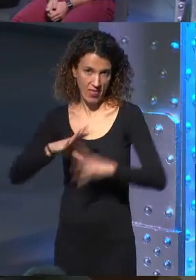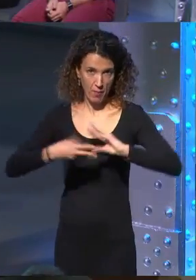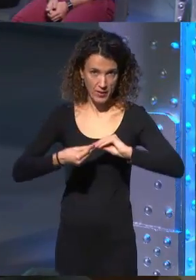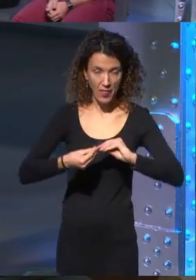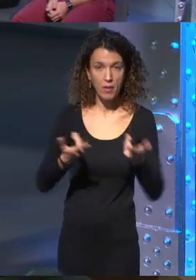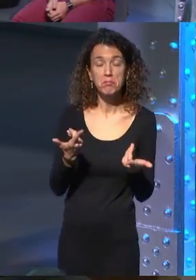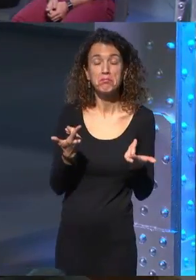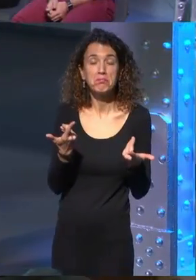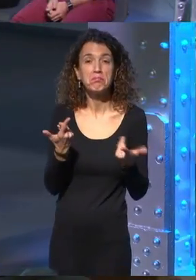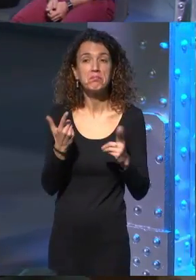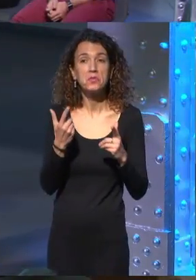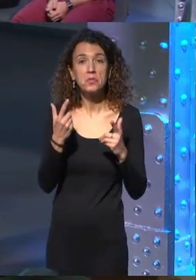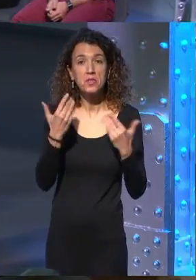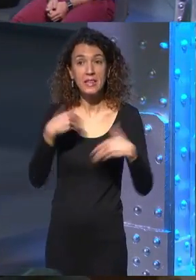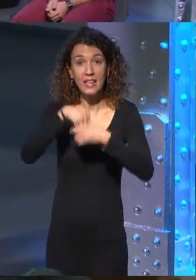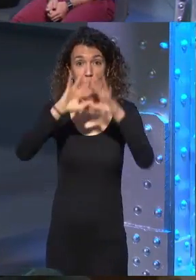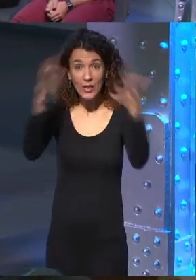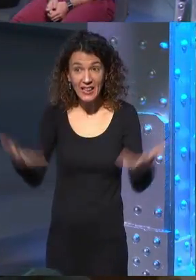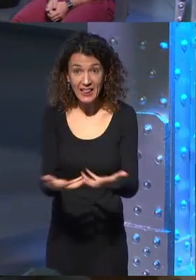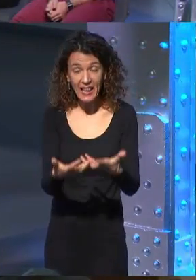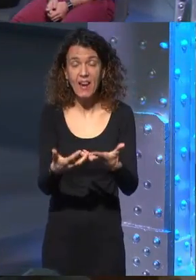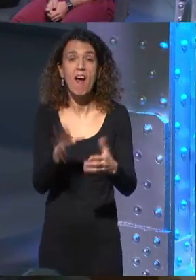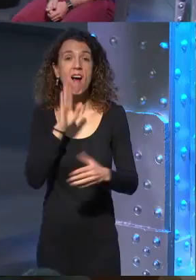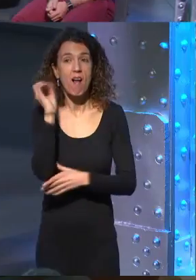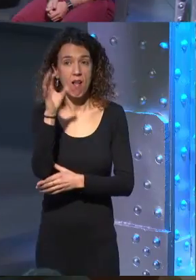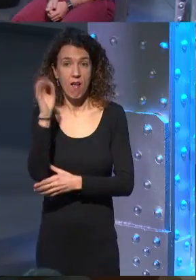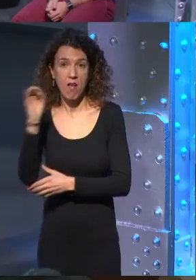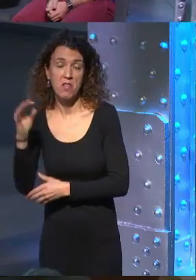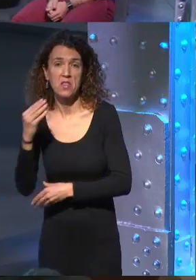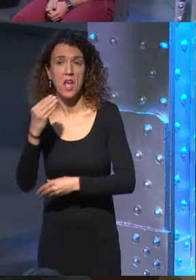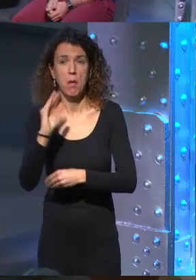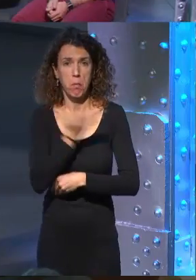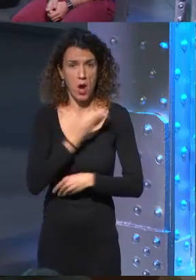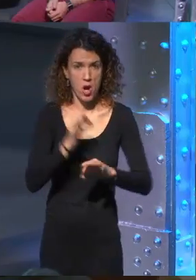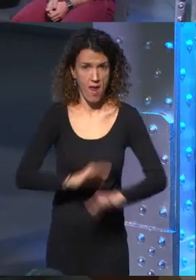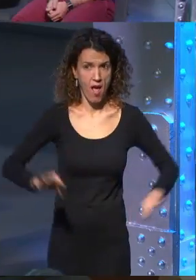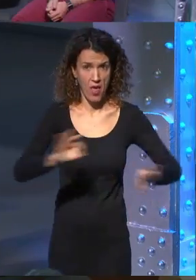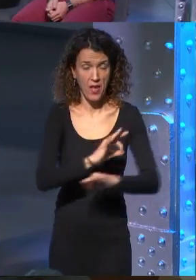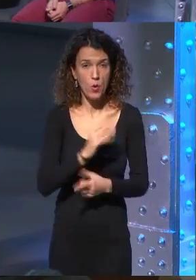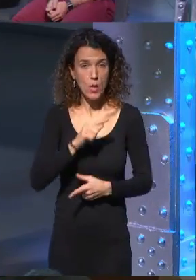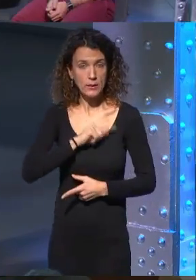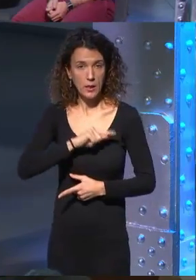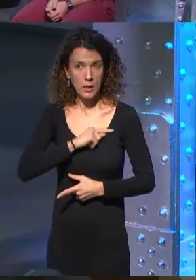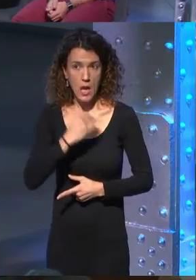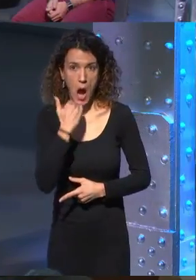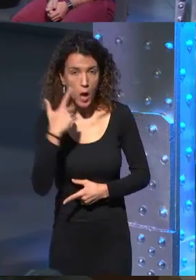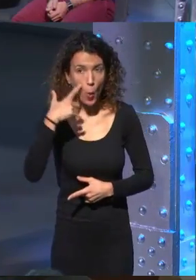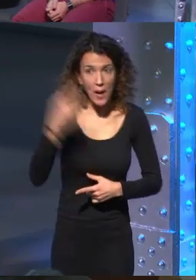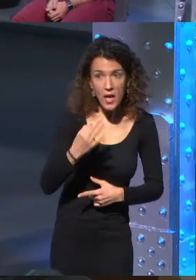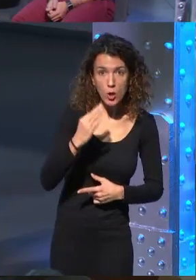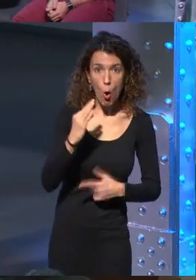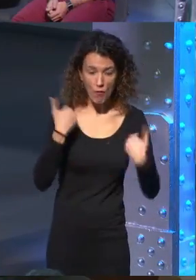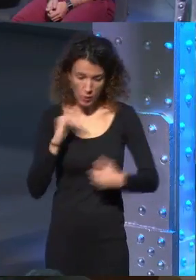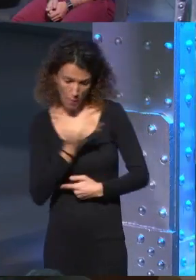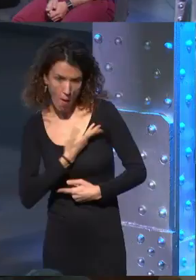a subjective safety, because physically you can't be harmed